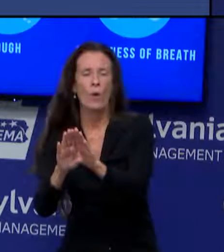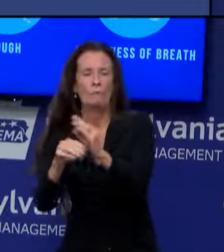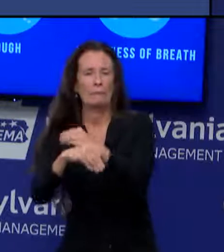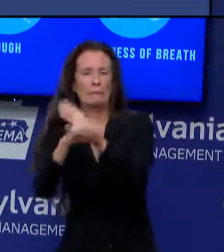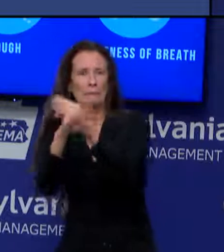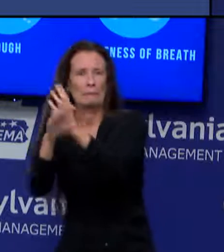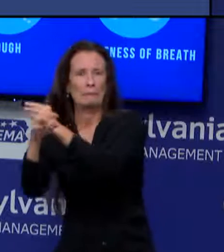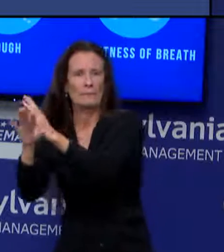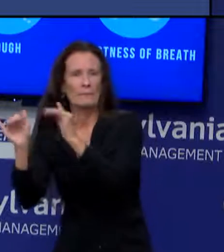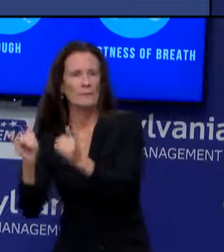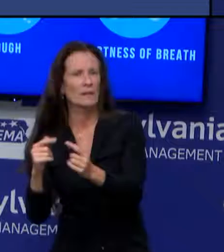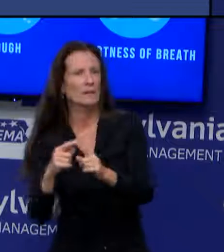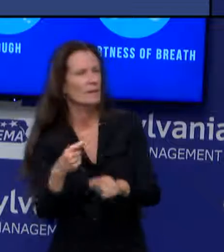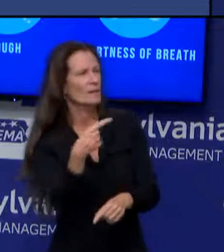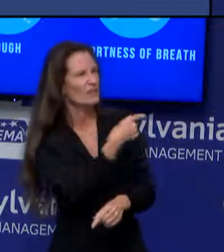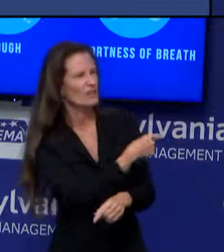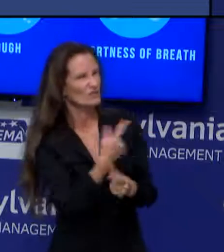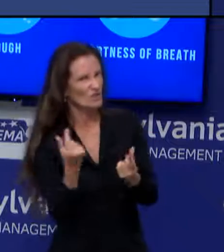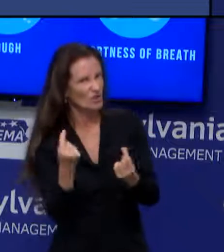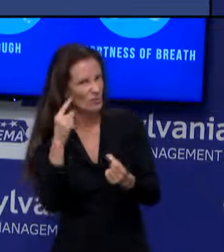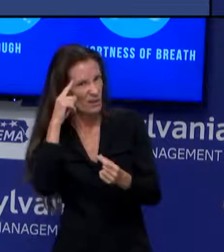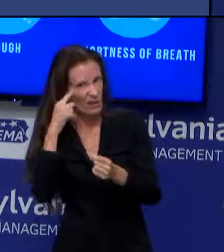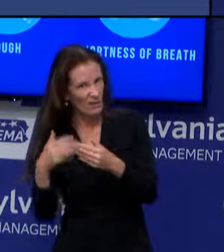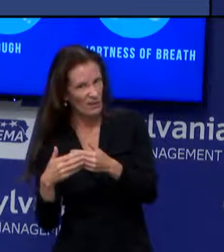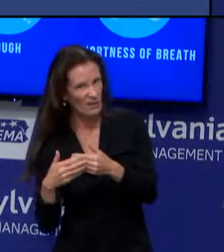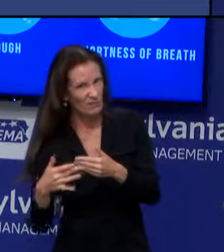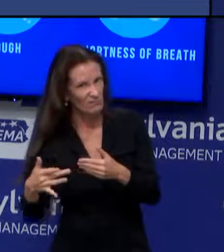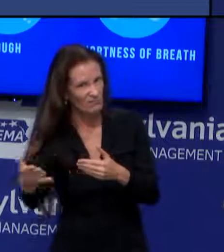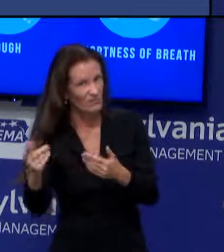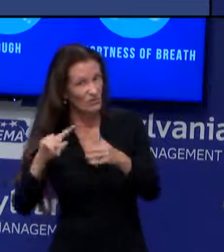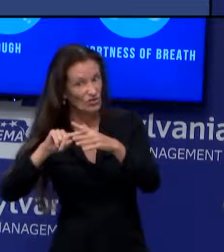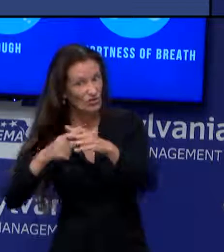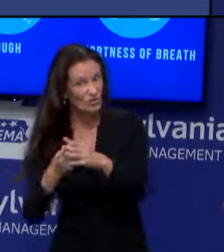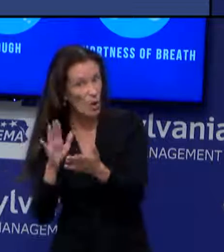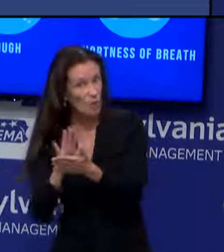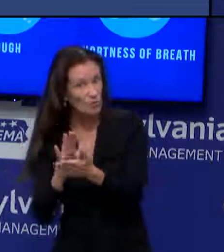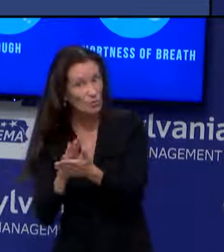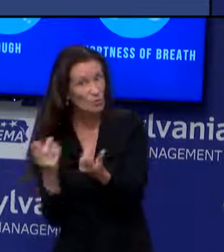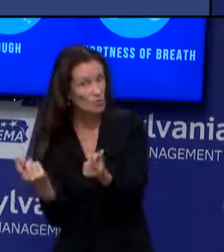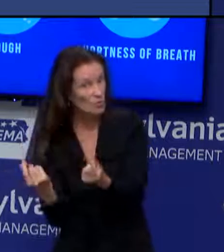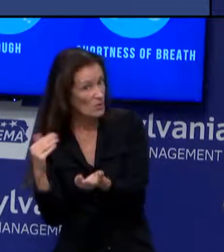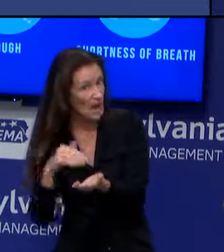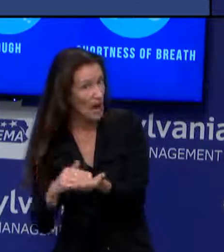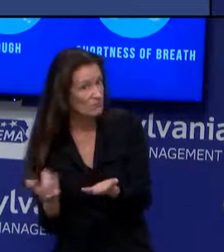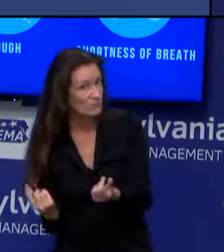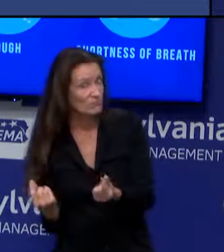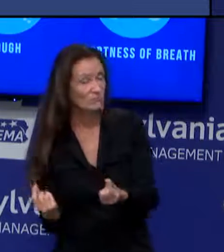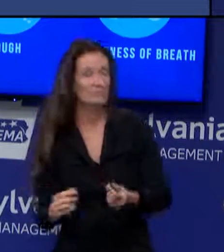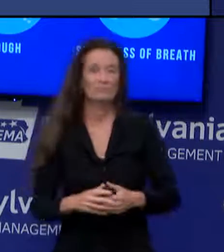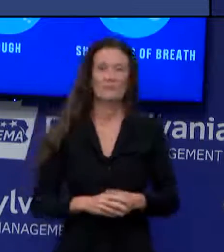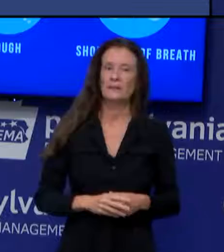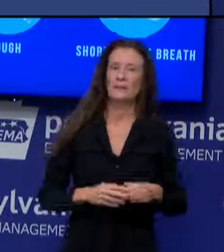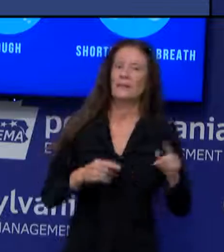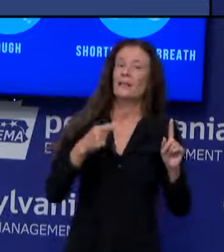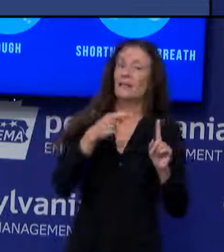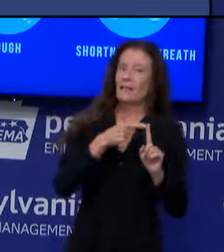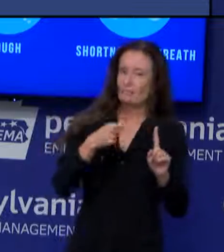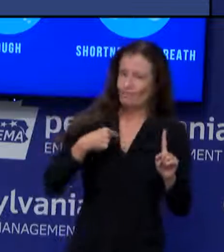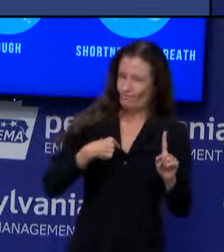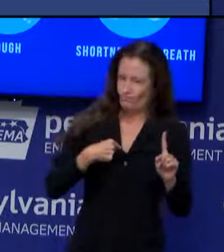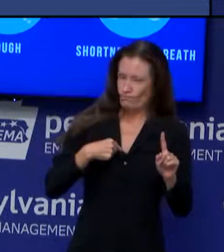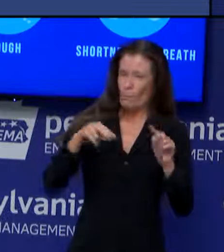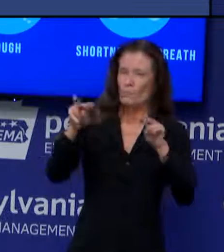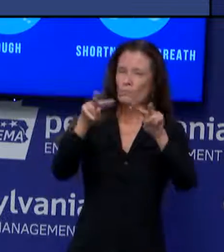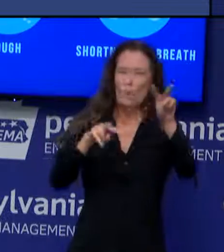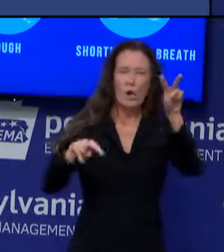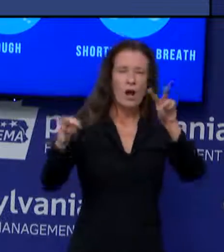handled reopening and resuming instruction so far in the midst of COVID-19 in Pennsylvania? So we have had very close collaboration with the